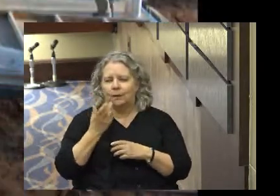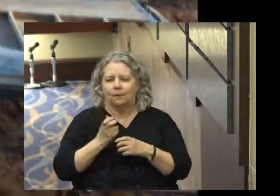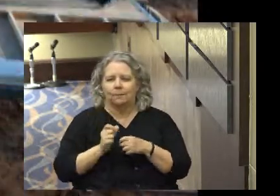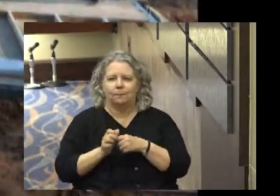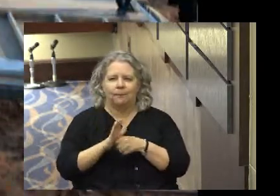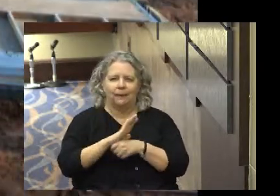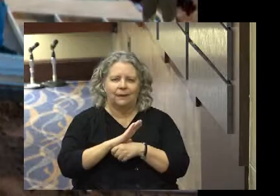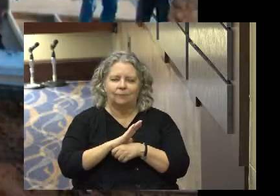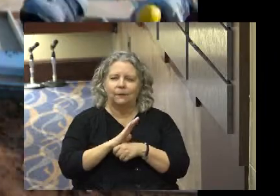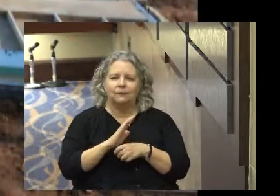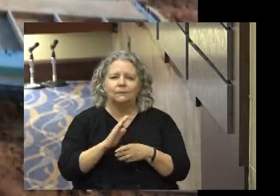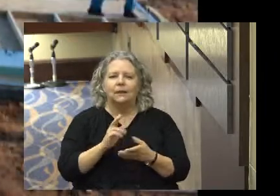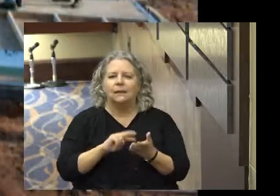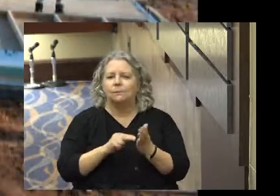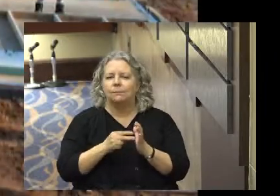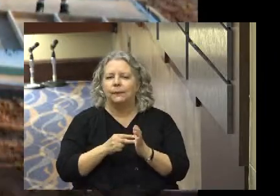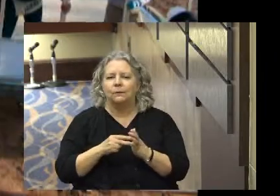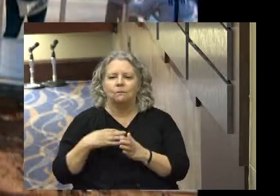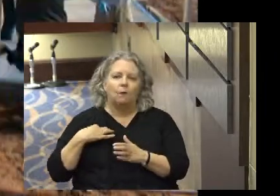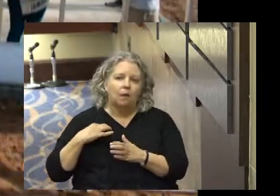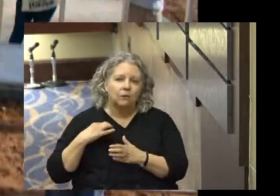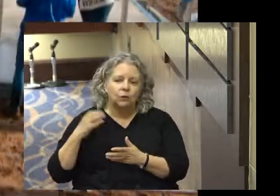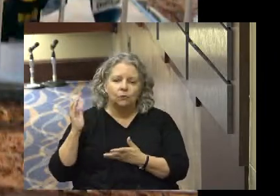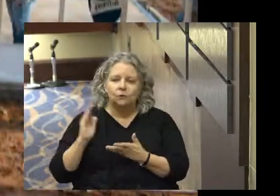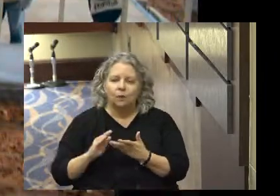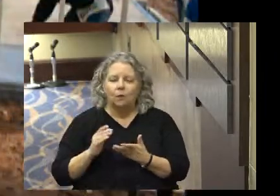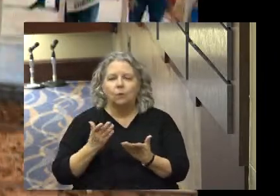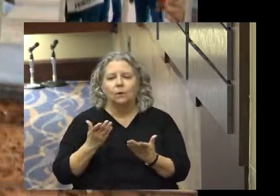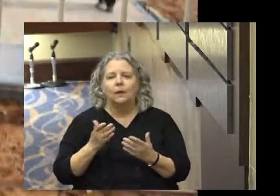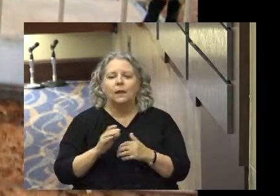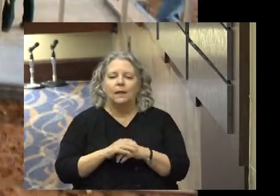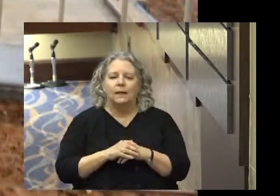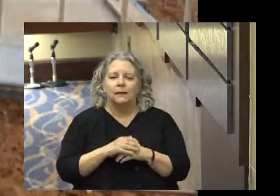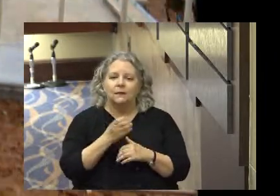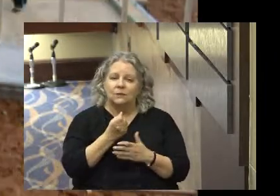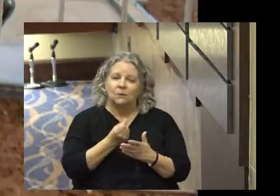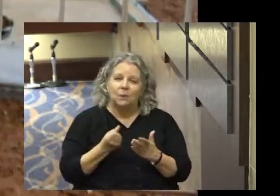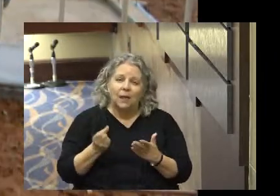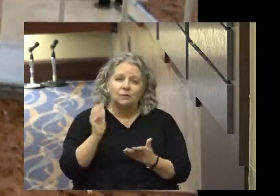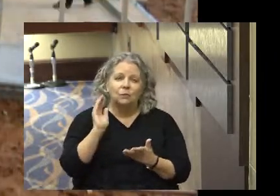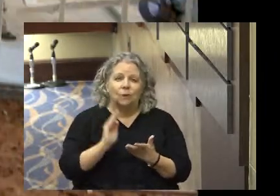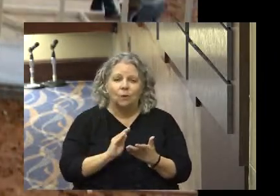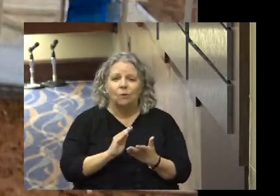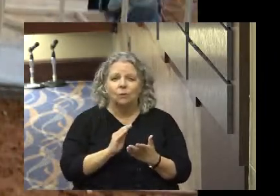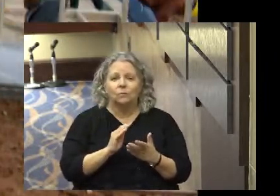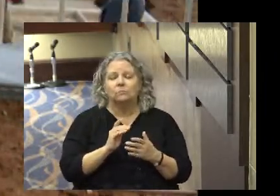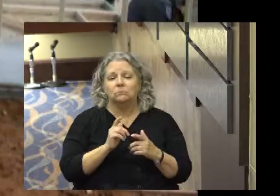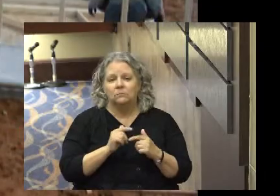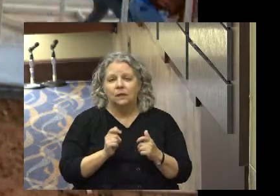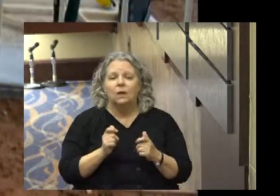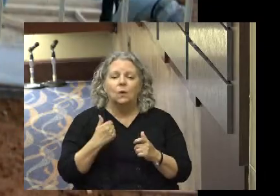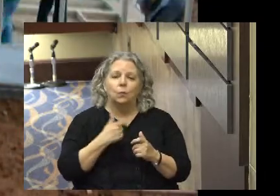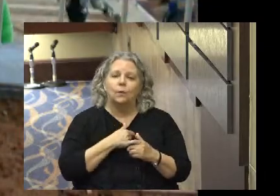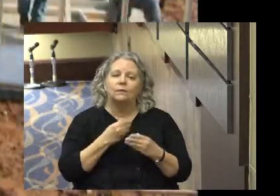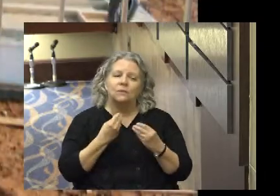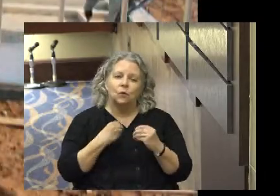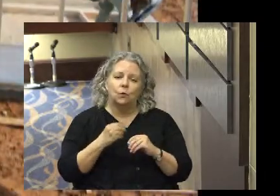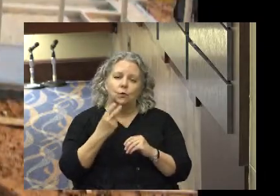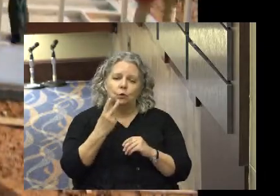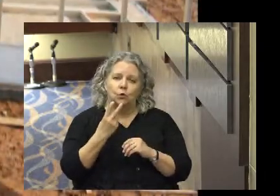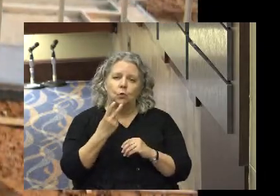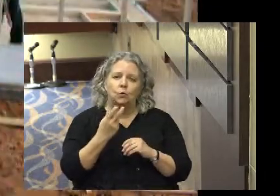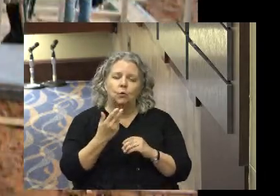volunteers, subcontractors, and building material suppliers. We've averaged the completion of 2 new homes annually for the past